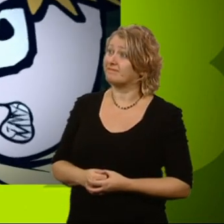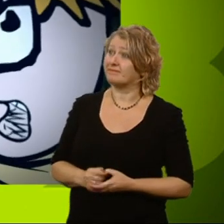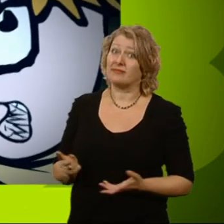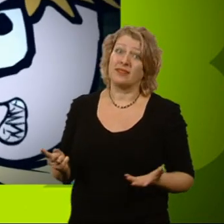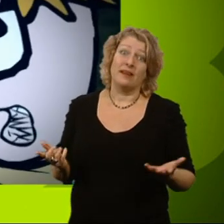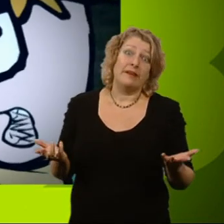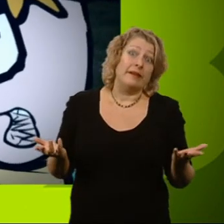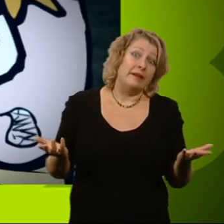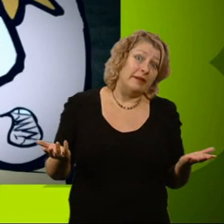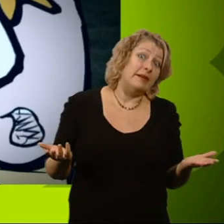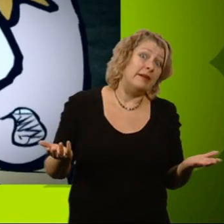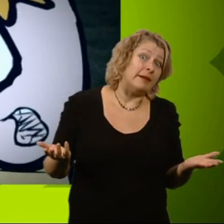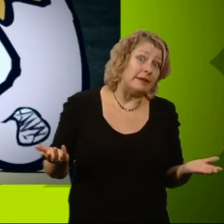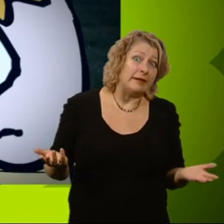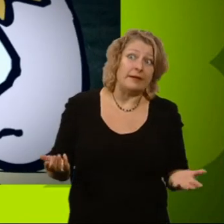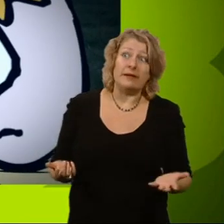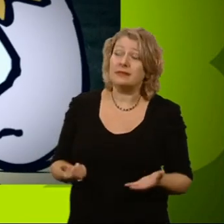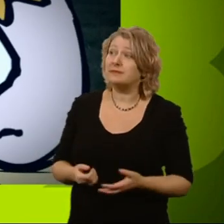Ah.